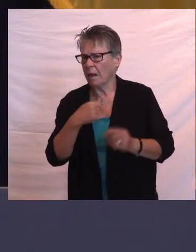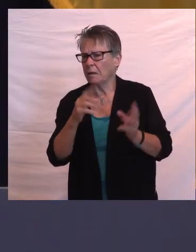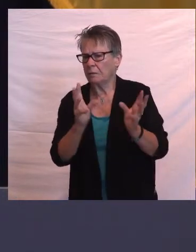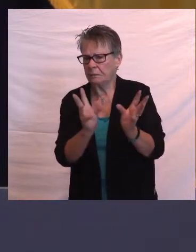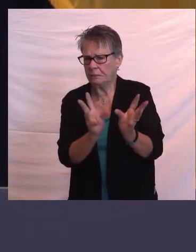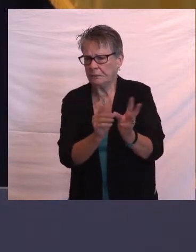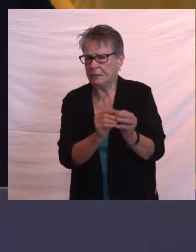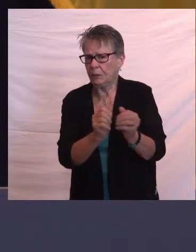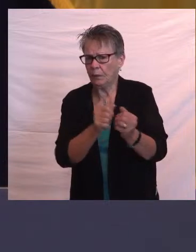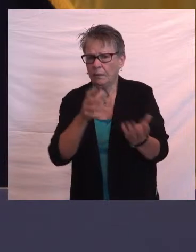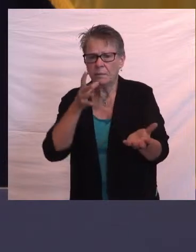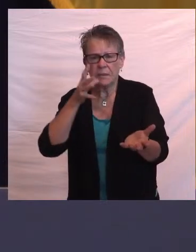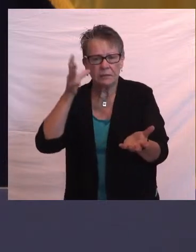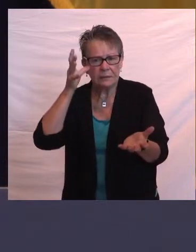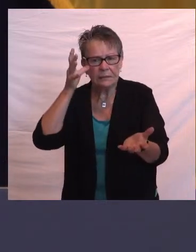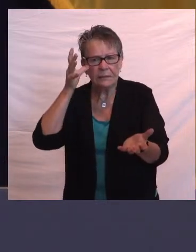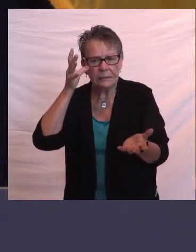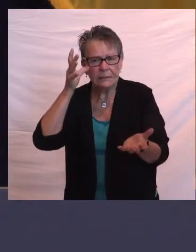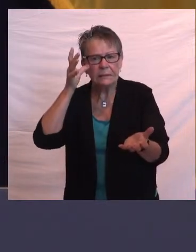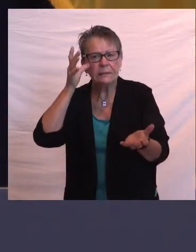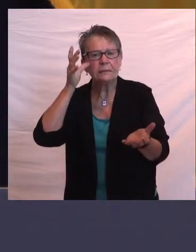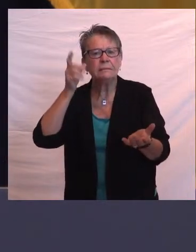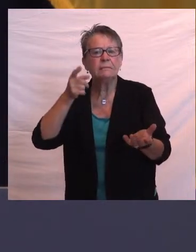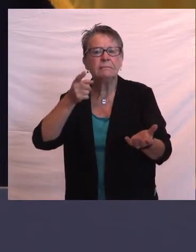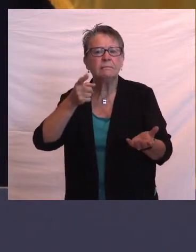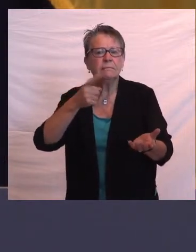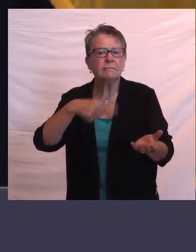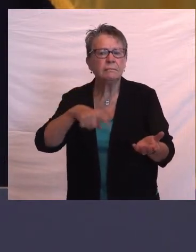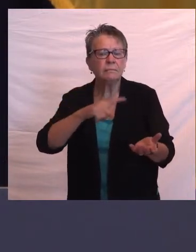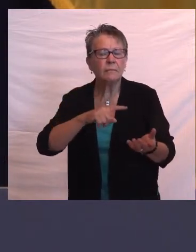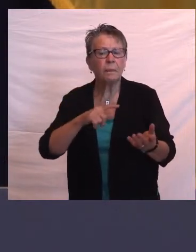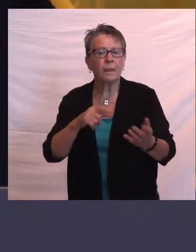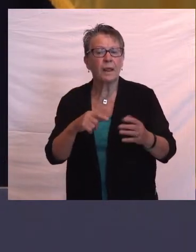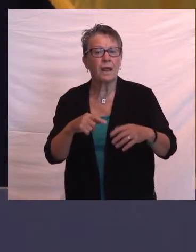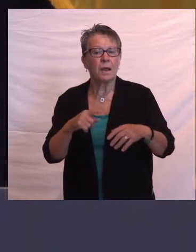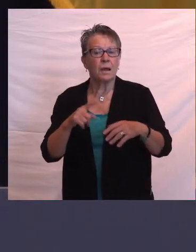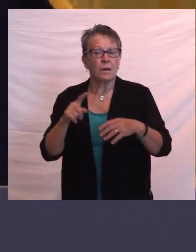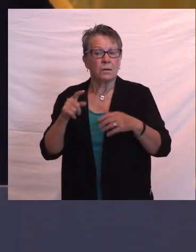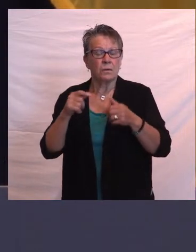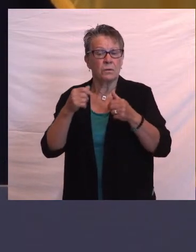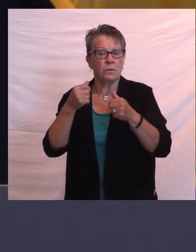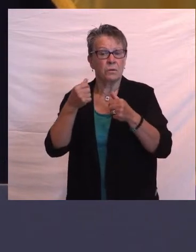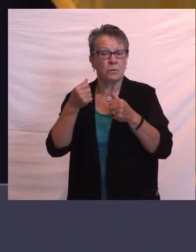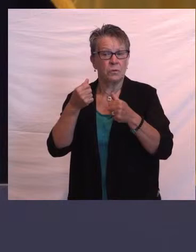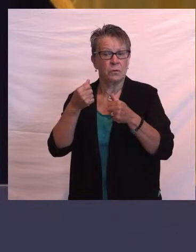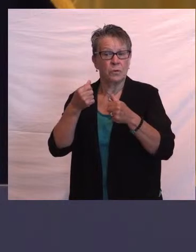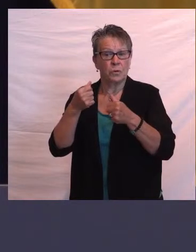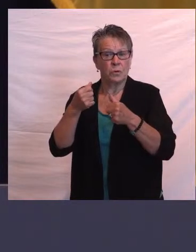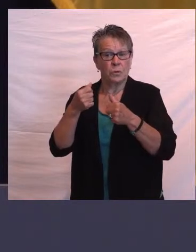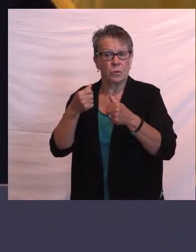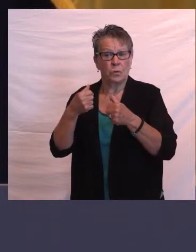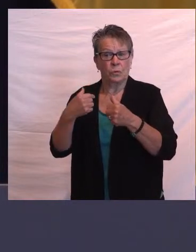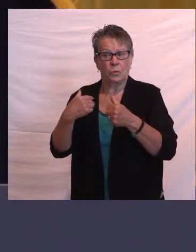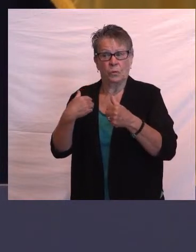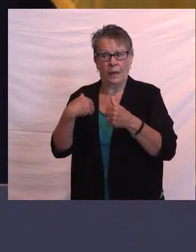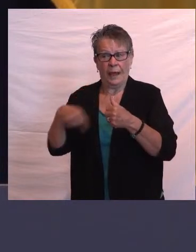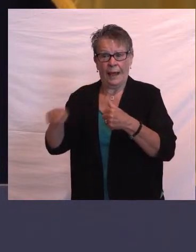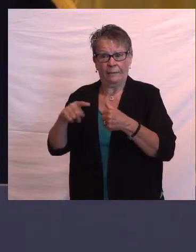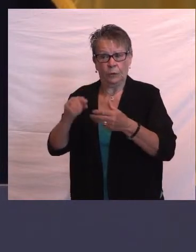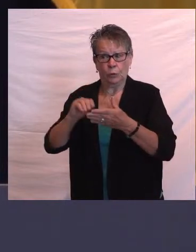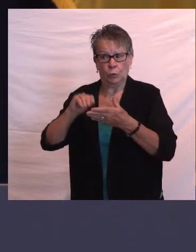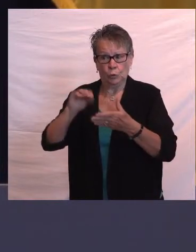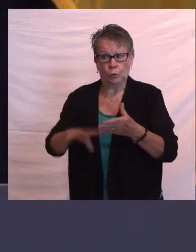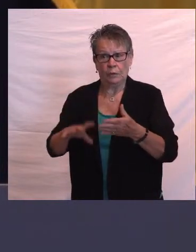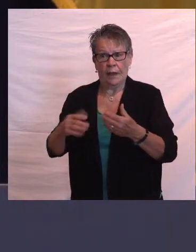I mean, again, I'm putting aside the kid who's got a very particular medical issue, where we need a doctor's or a healthcare